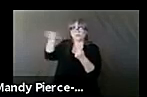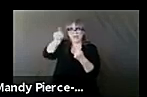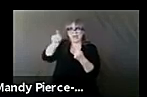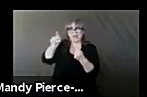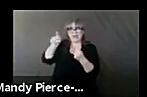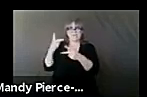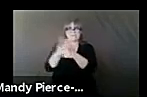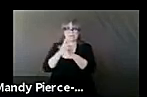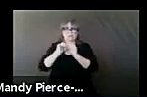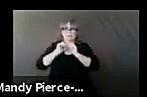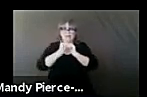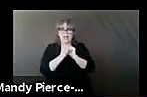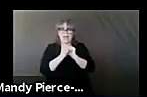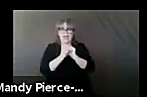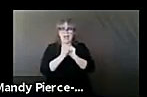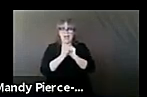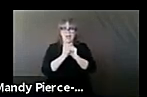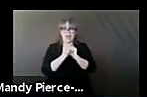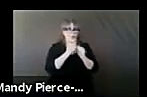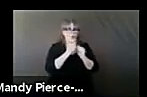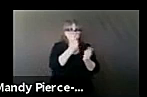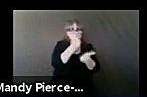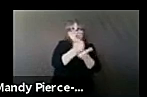we are so grateful for their partnership.